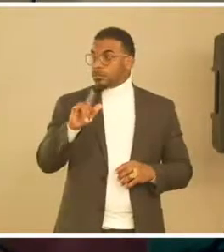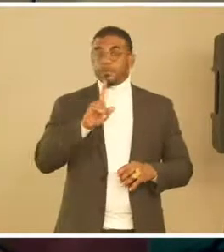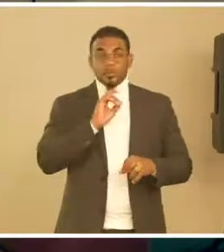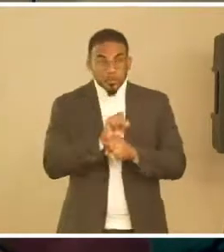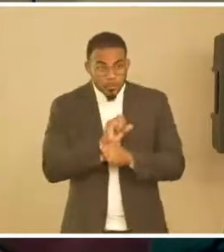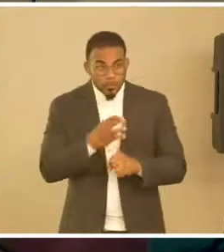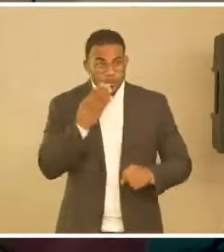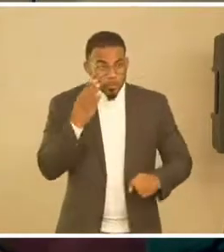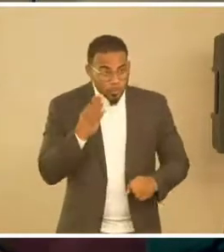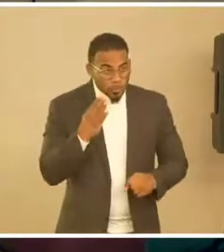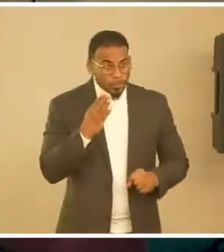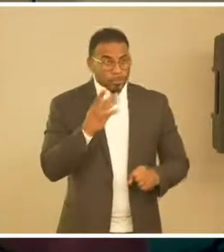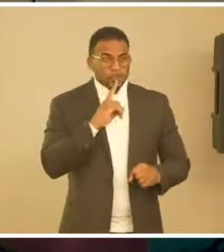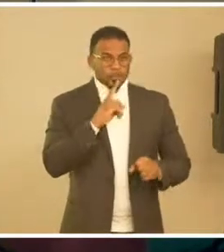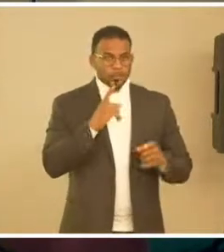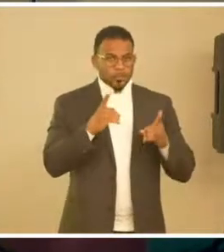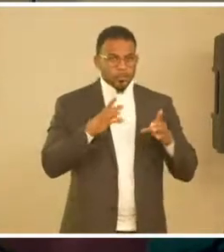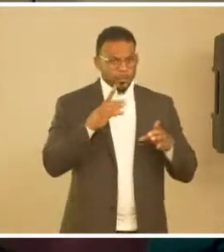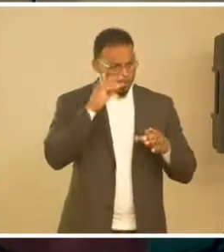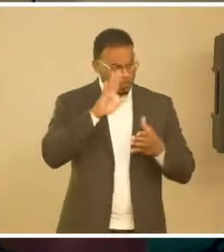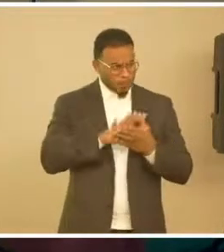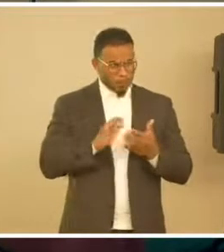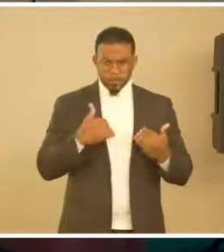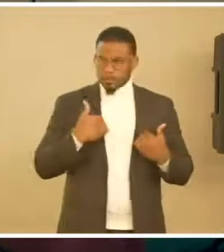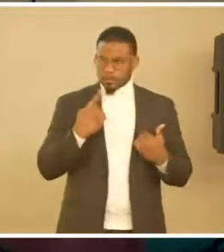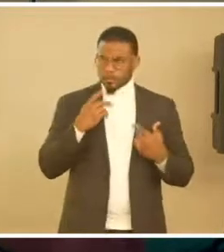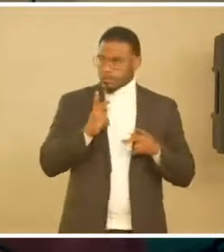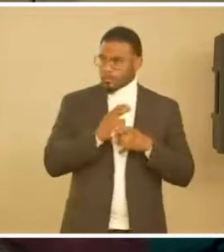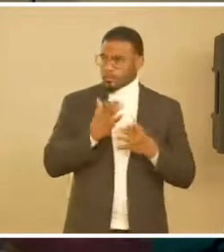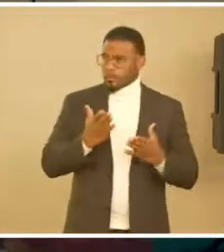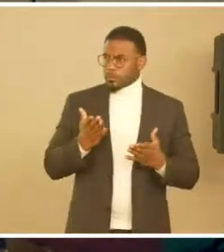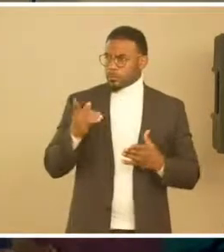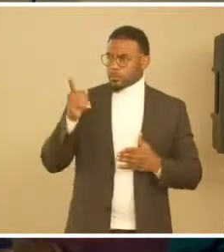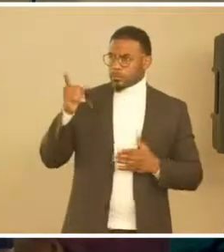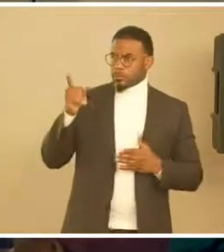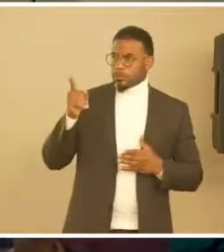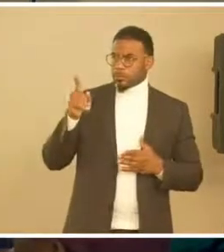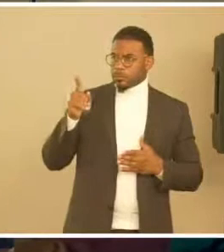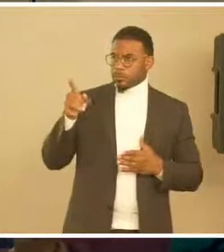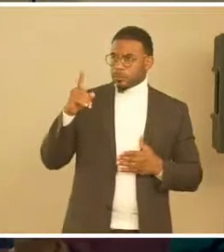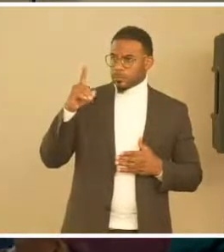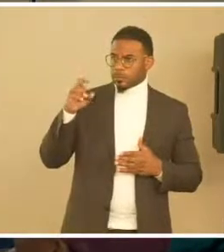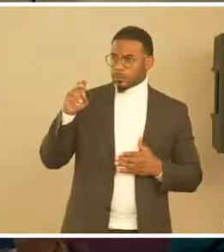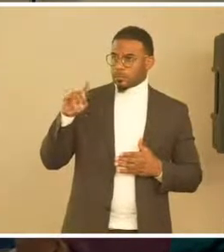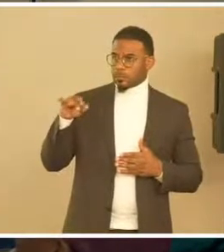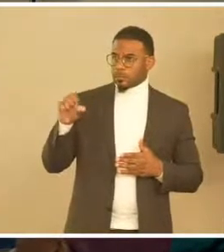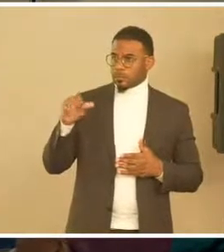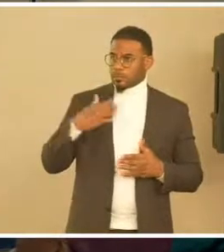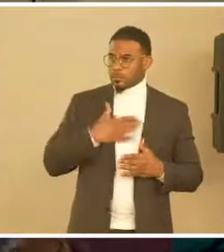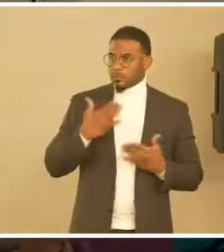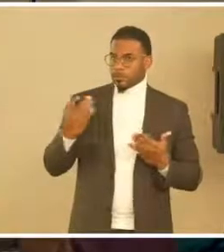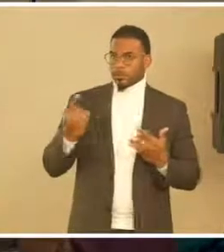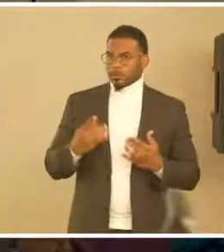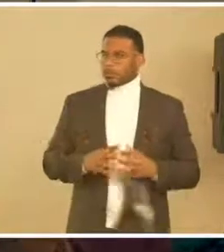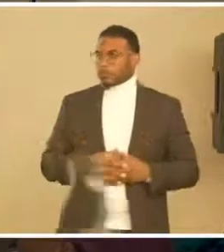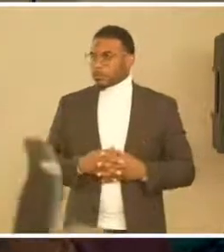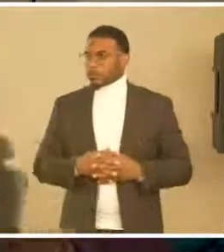True and Blue. Are the directors, but I do believe we have one of the producers here with us. Otis's Dream? Oh yes, please.